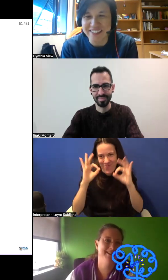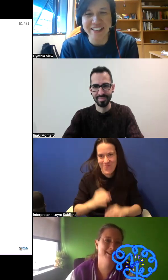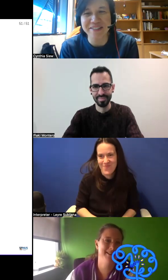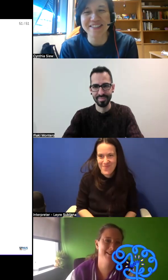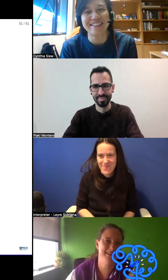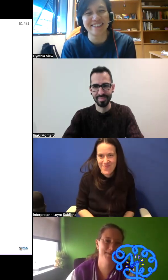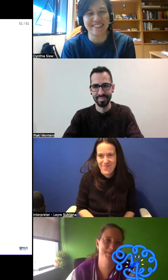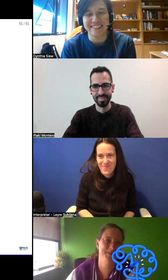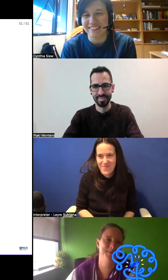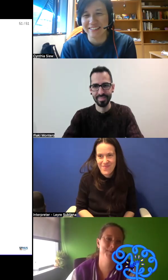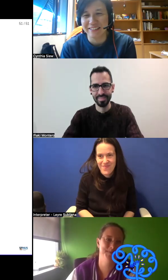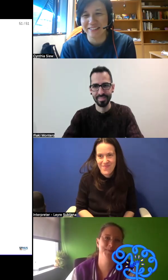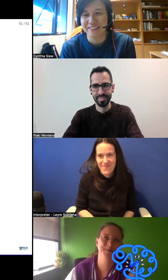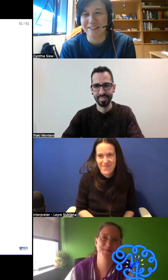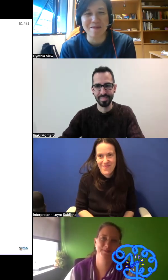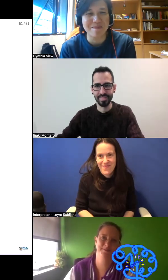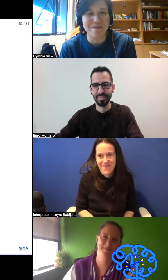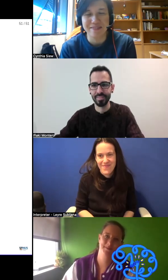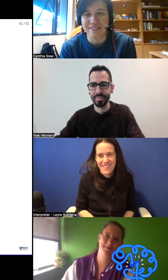Okay, thank you.